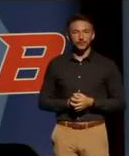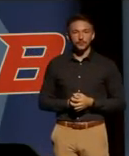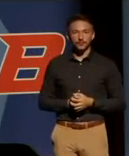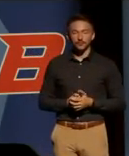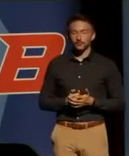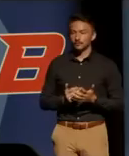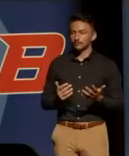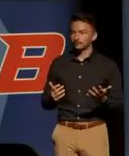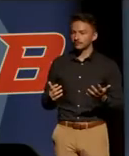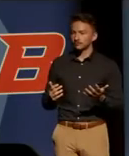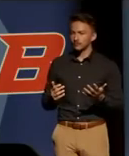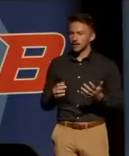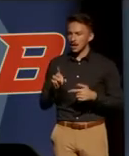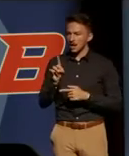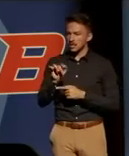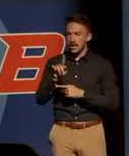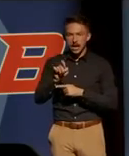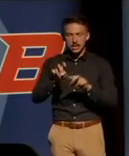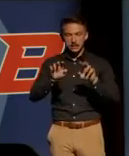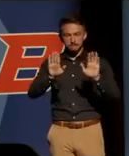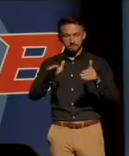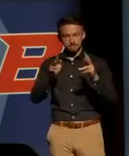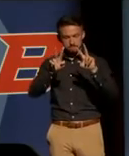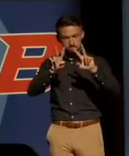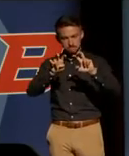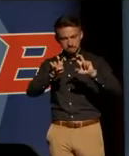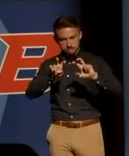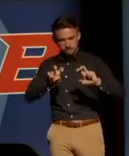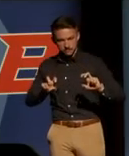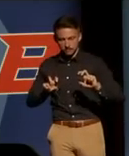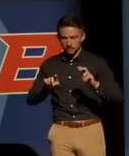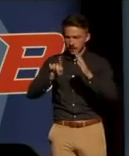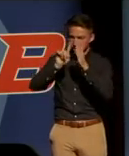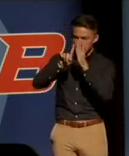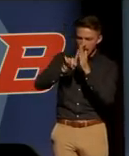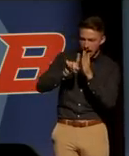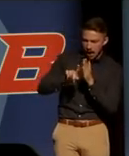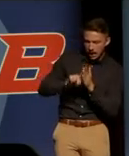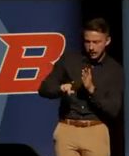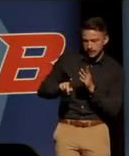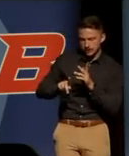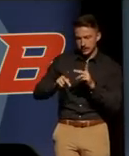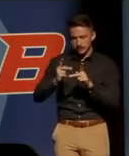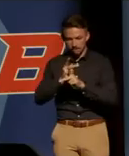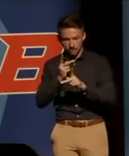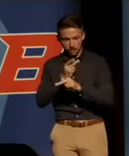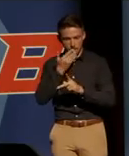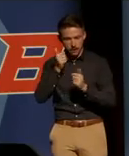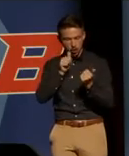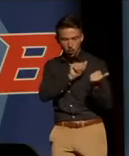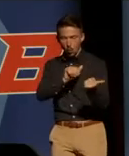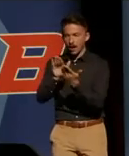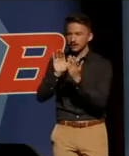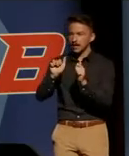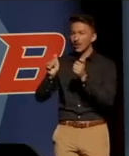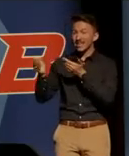We've looked at the data, we've been developing our own analysis. We are working for ways to better serve